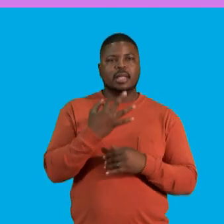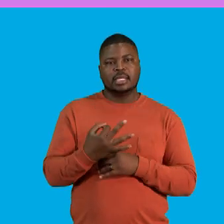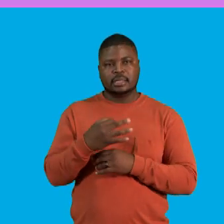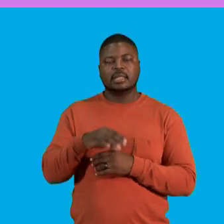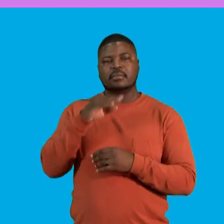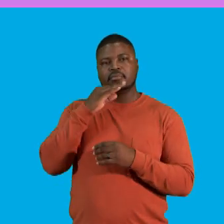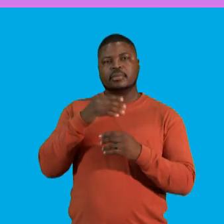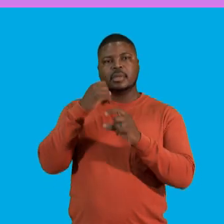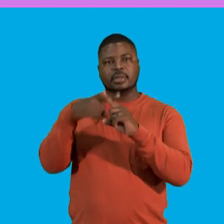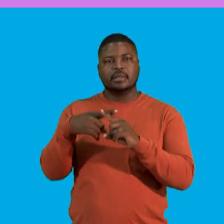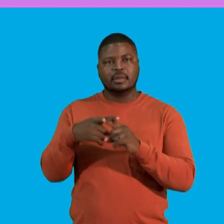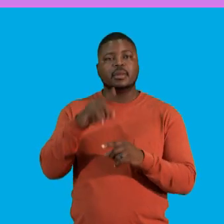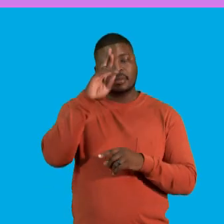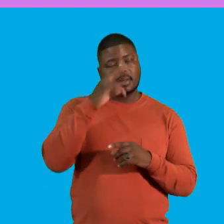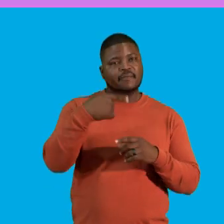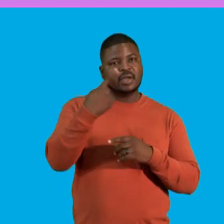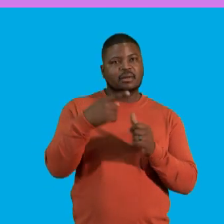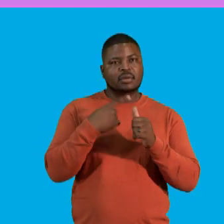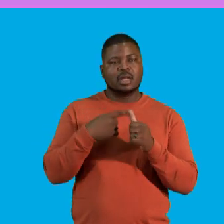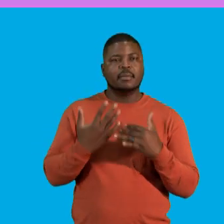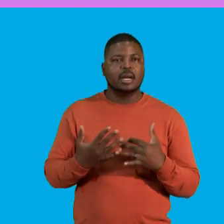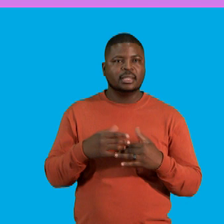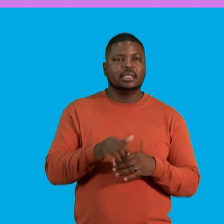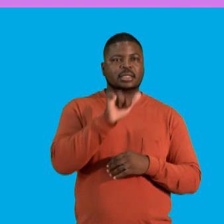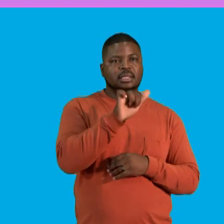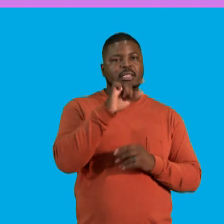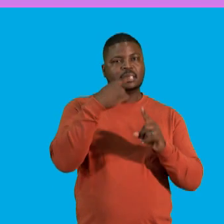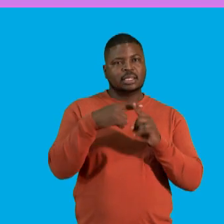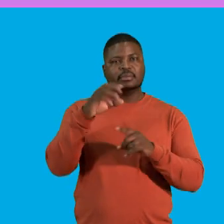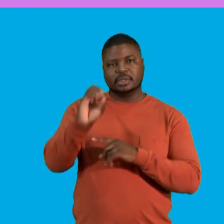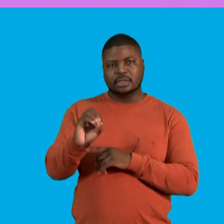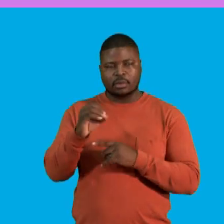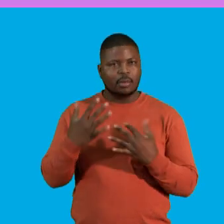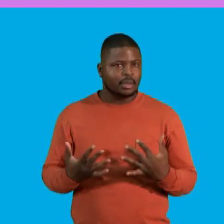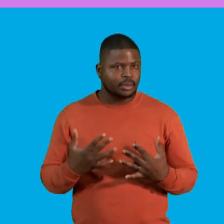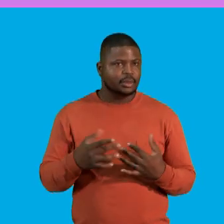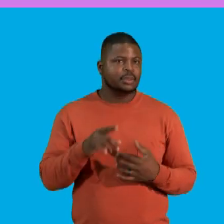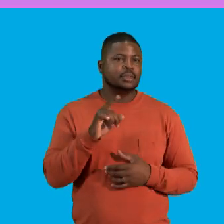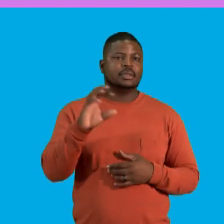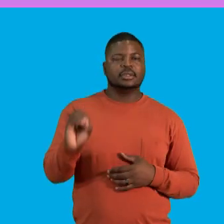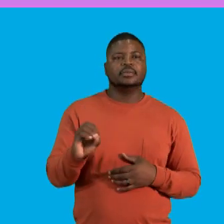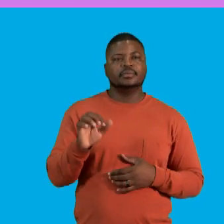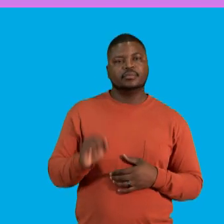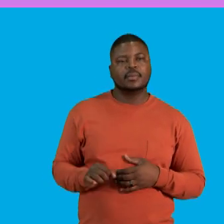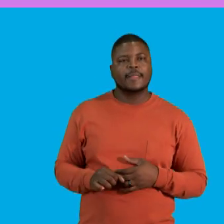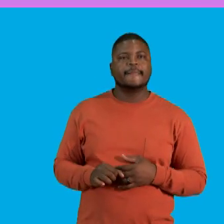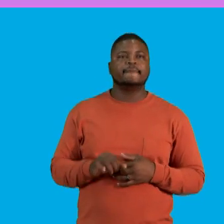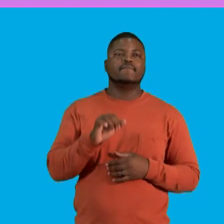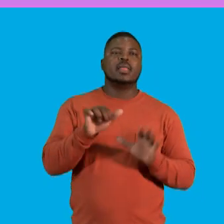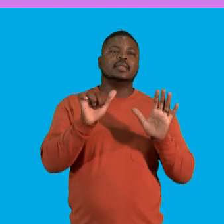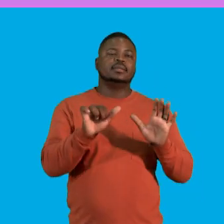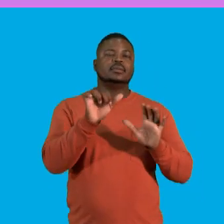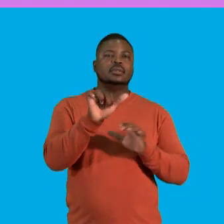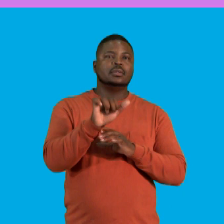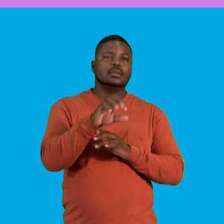So the first calculation is 6 times 0. Let's do it on our calculator and write the answer. 6 times 0 gives us 0. Then we'll say